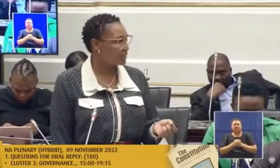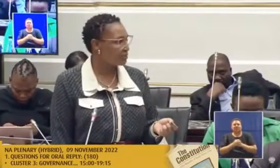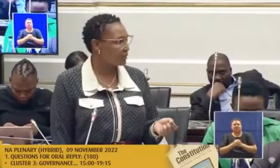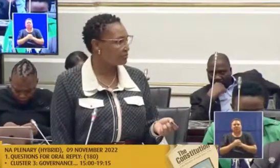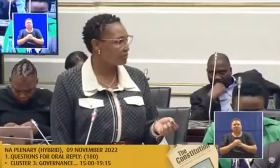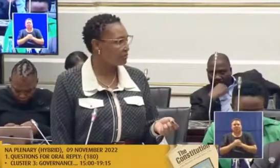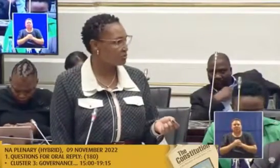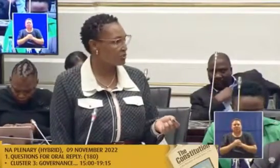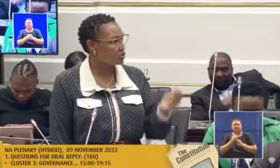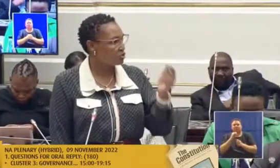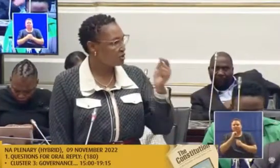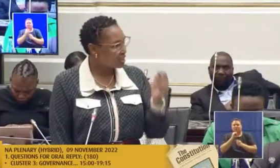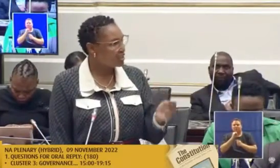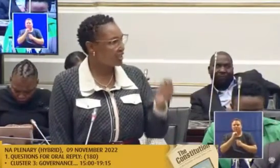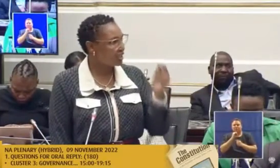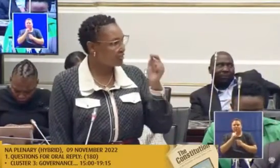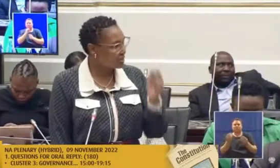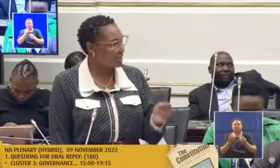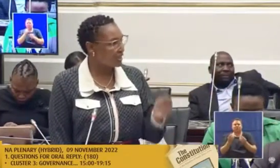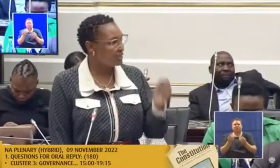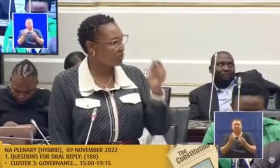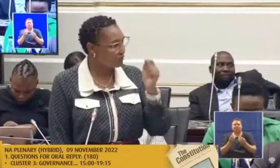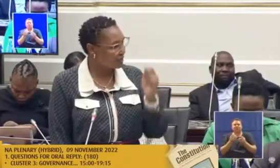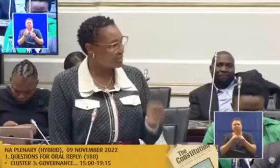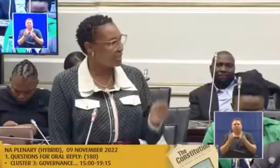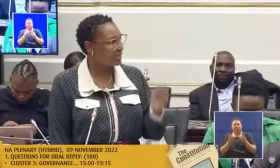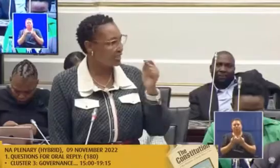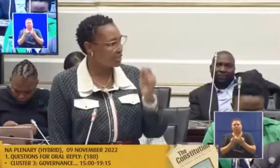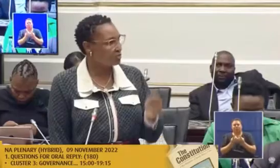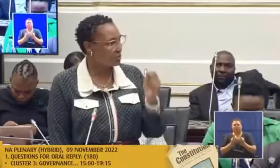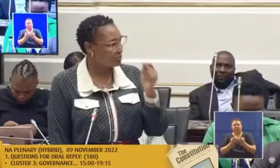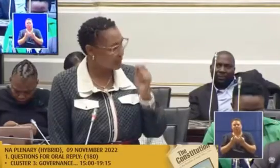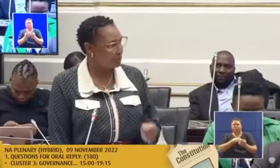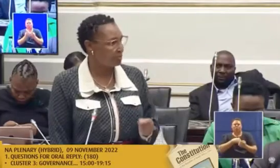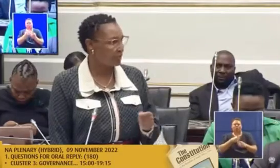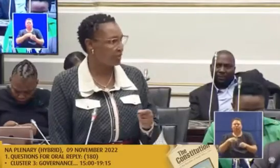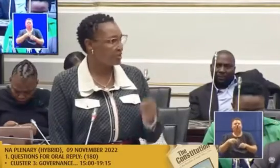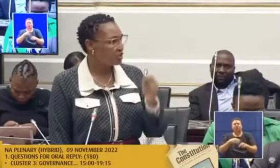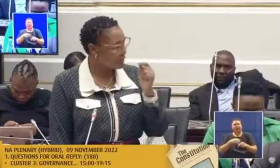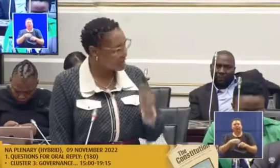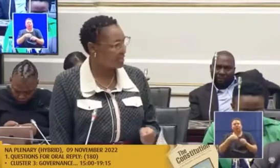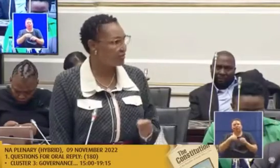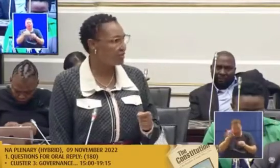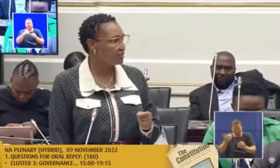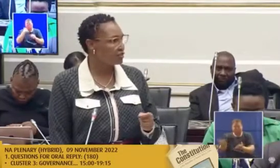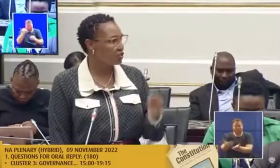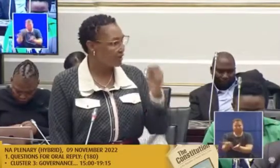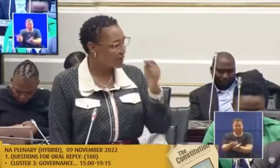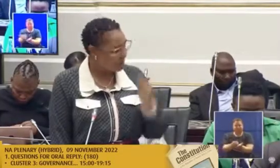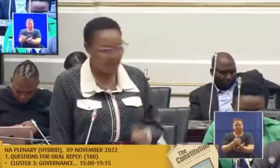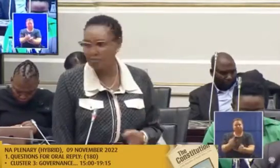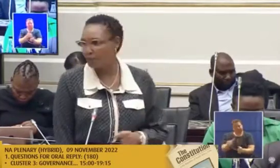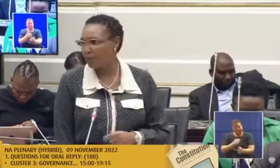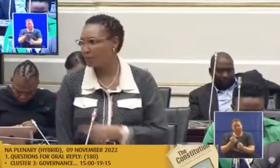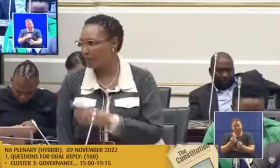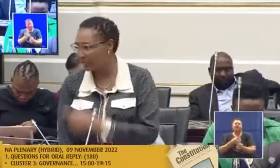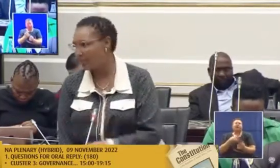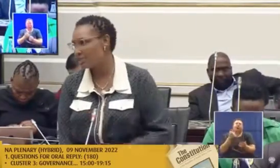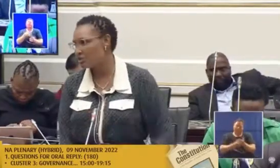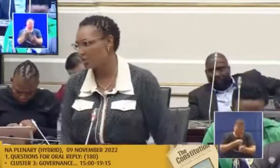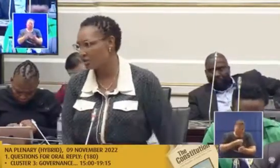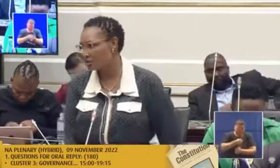the department must pursue. Each and every cent of the state that has not been paid appropriate to a deserving individual must be paid back.